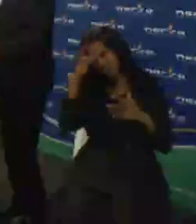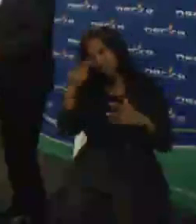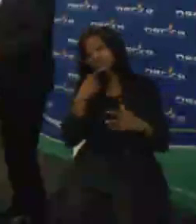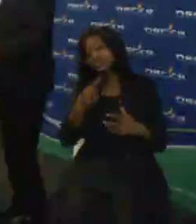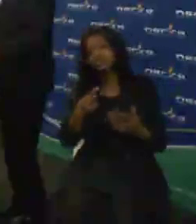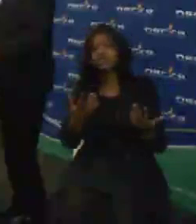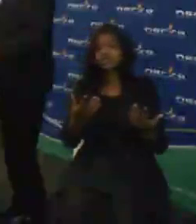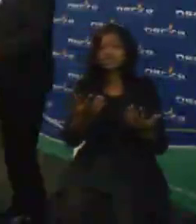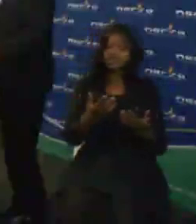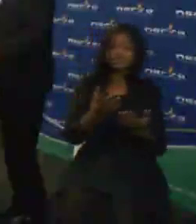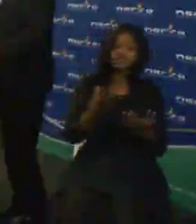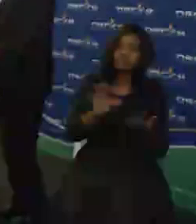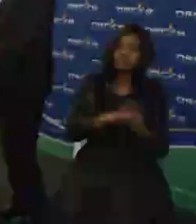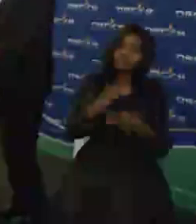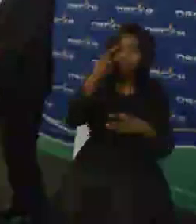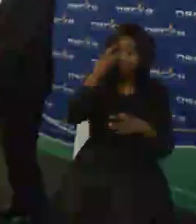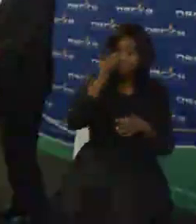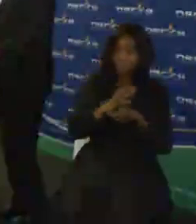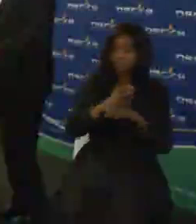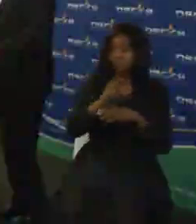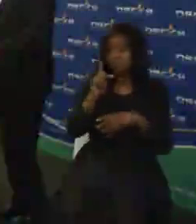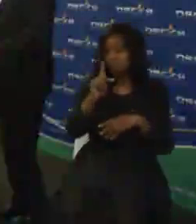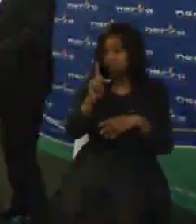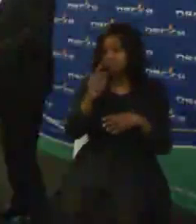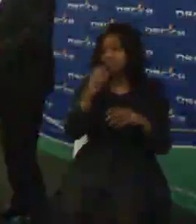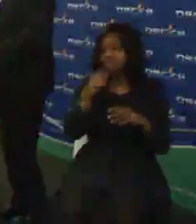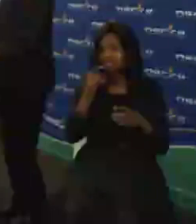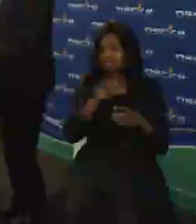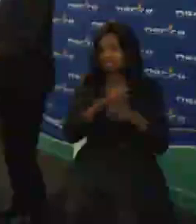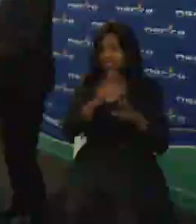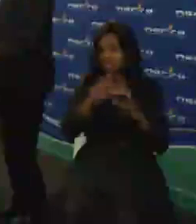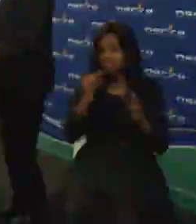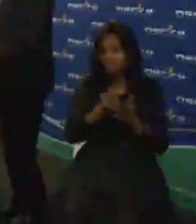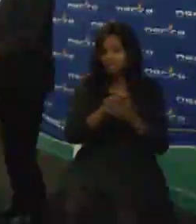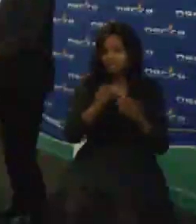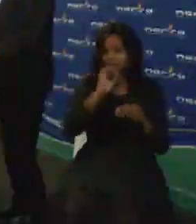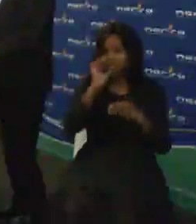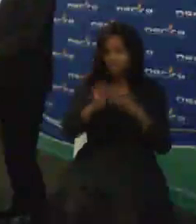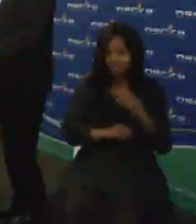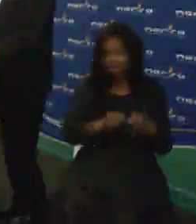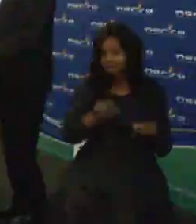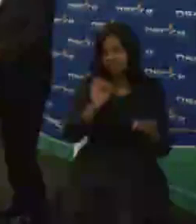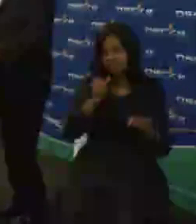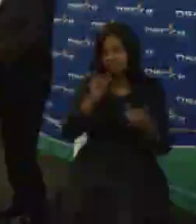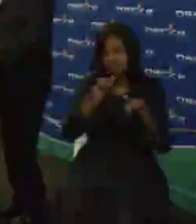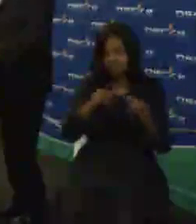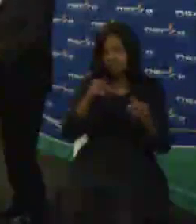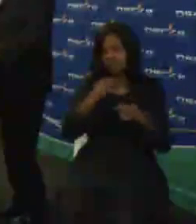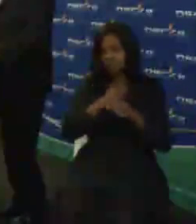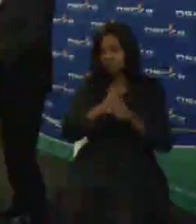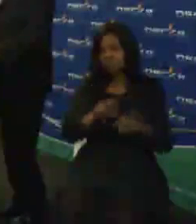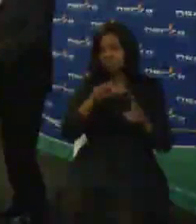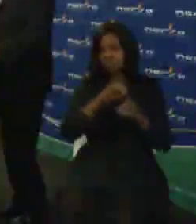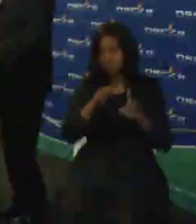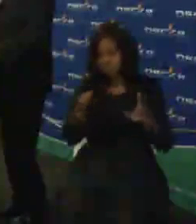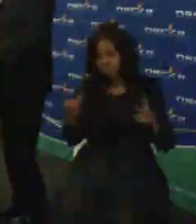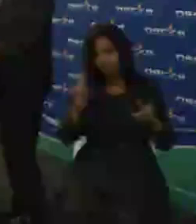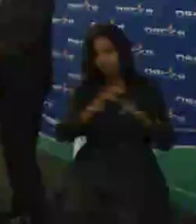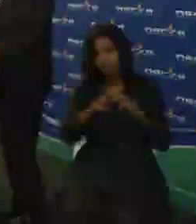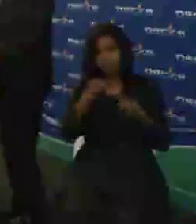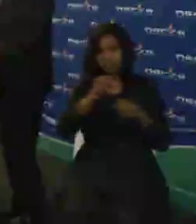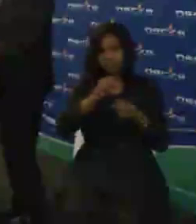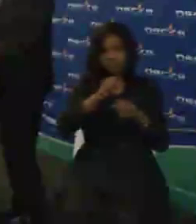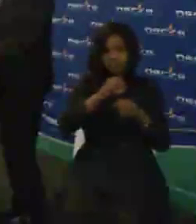I think Mr. Kingston also said that that's not going to happen overnight. Yes, you may get some direction, but to unpack